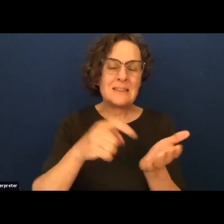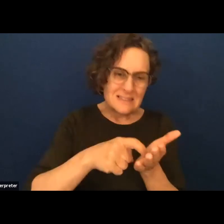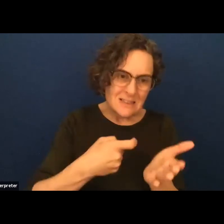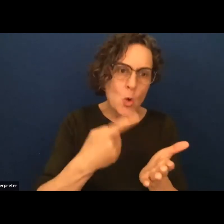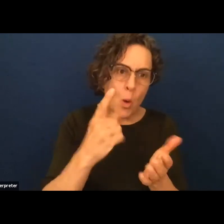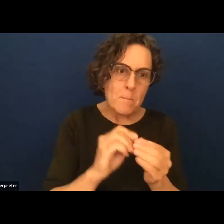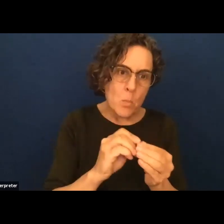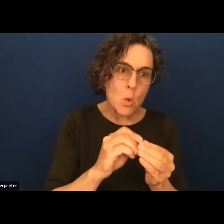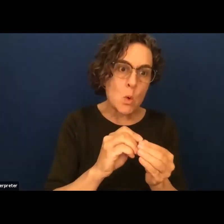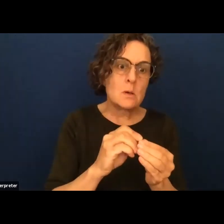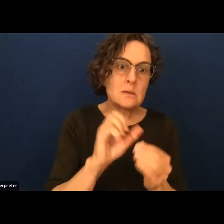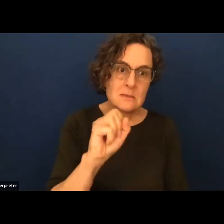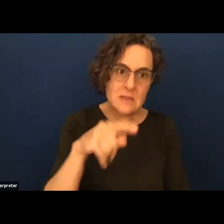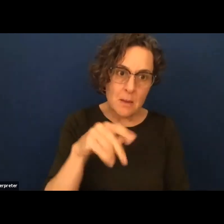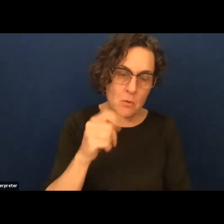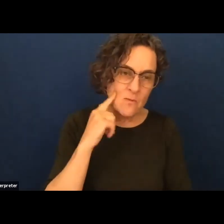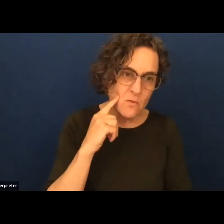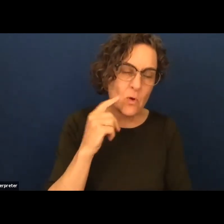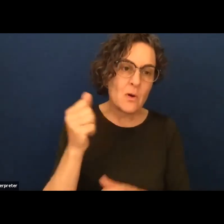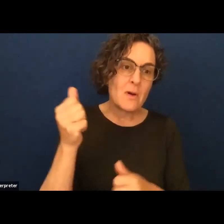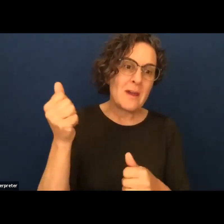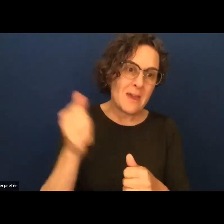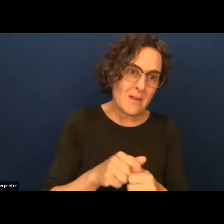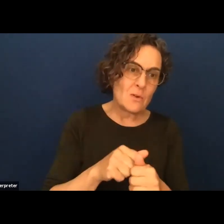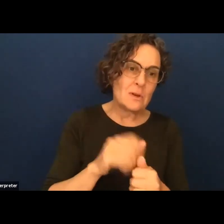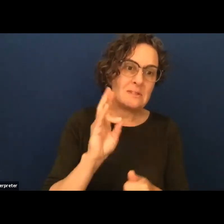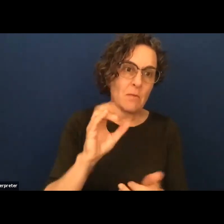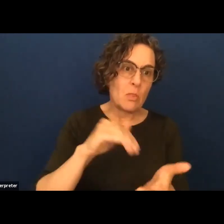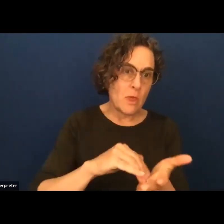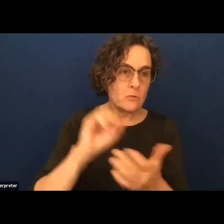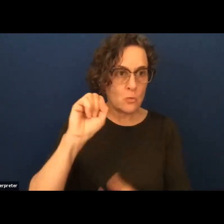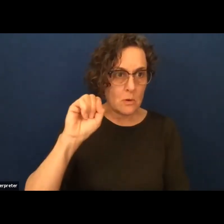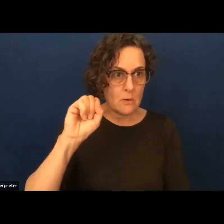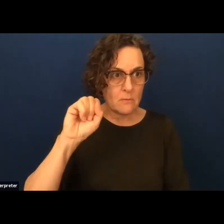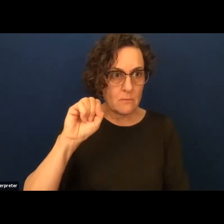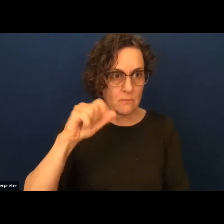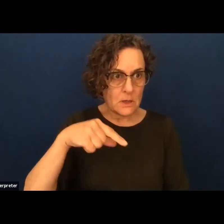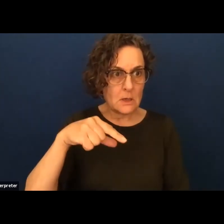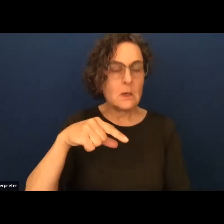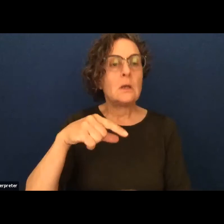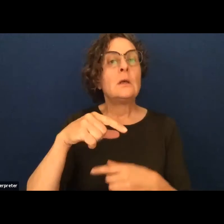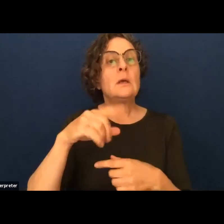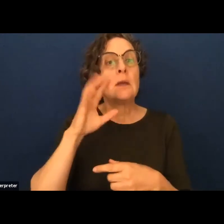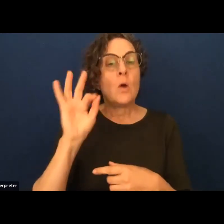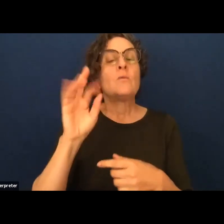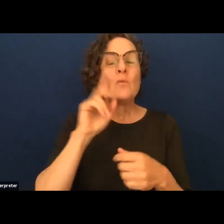So if it's 7,000 square feet, it's going to be one extra. If it's 9,000 square feet, it'll be 2.